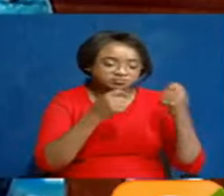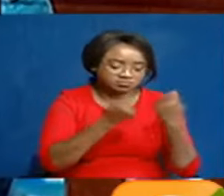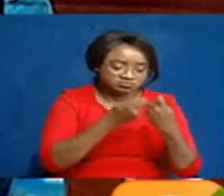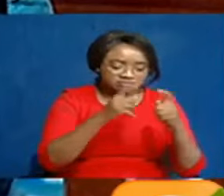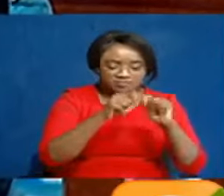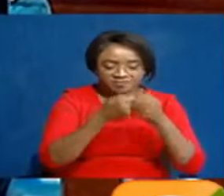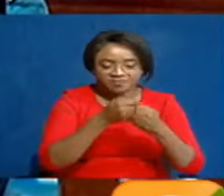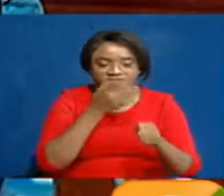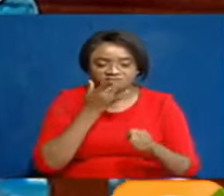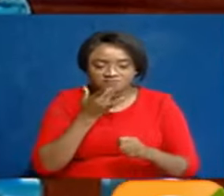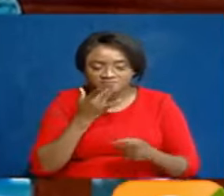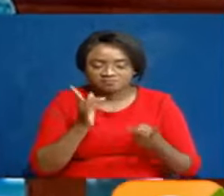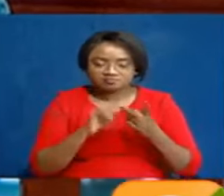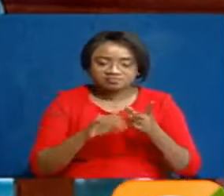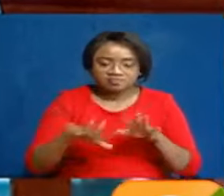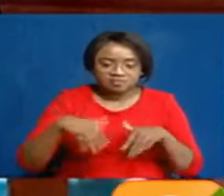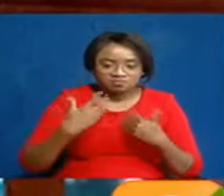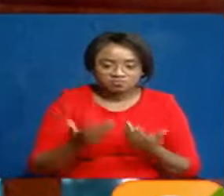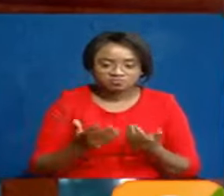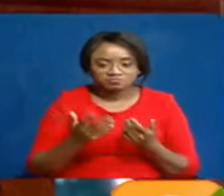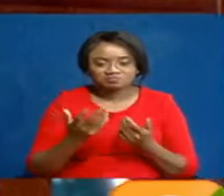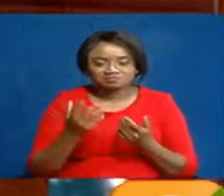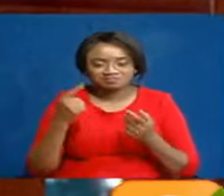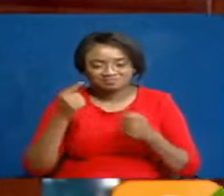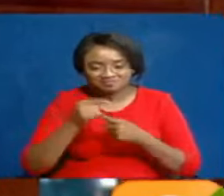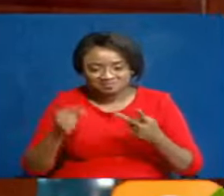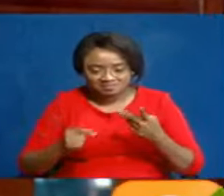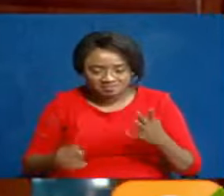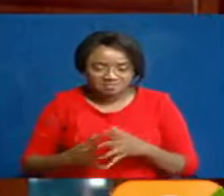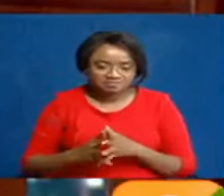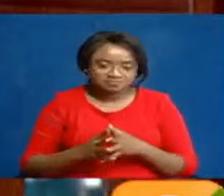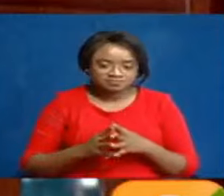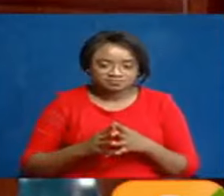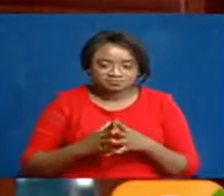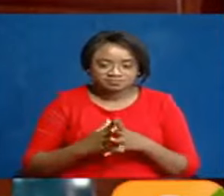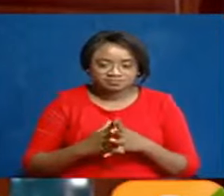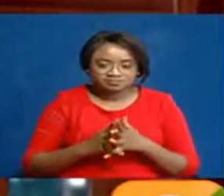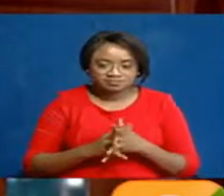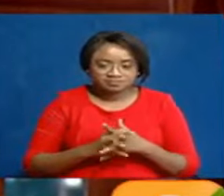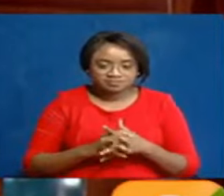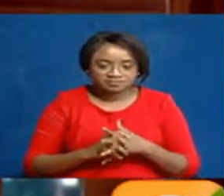We are a tribal country. Nation. A tribal nation.